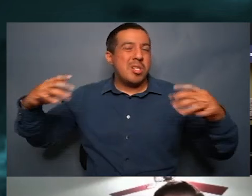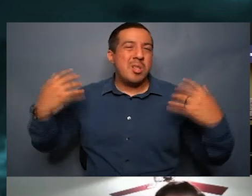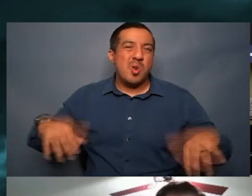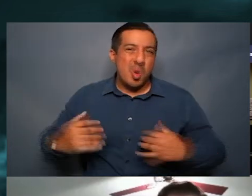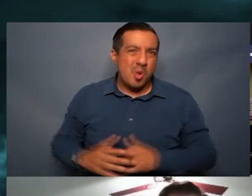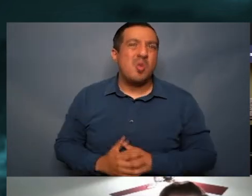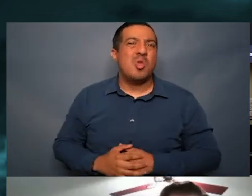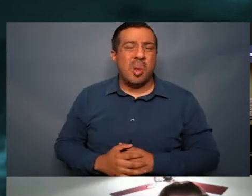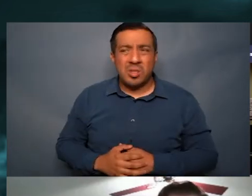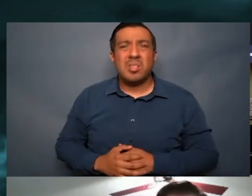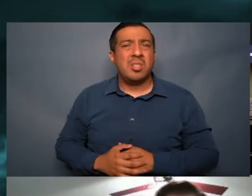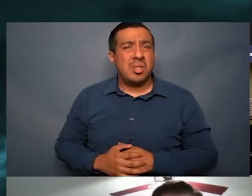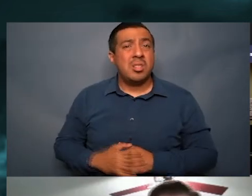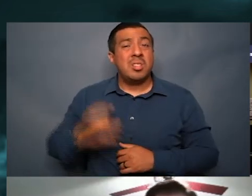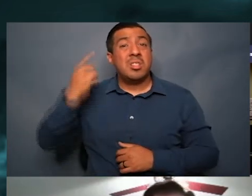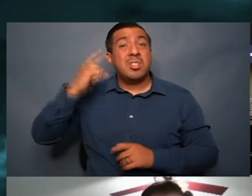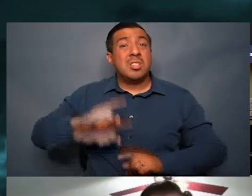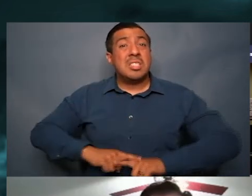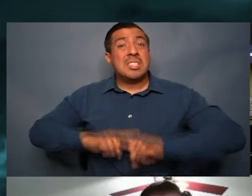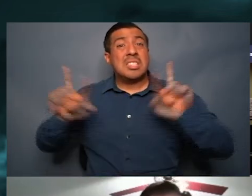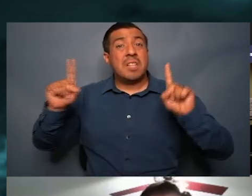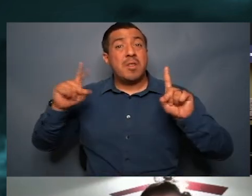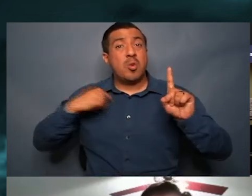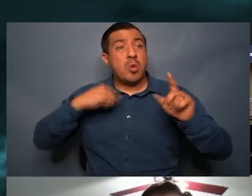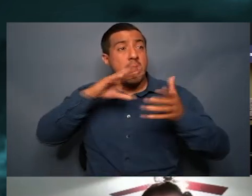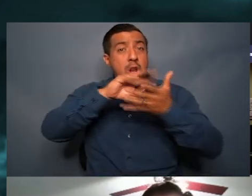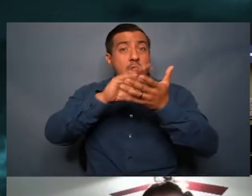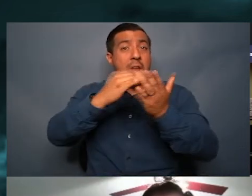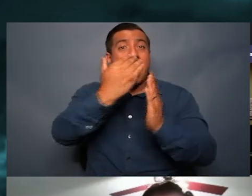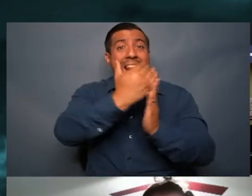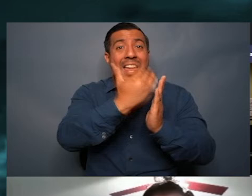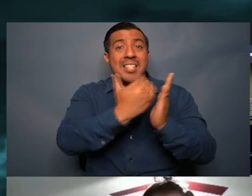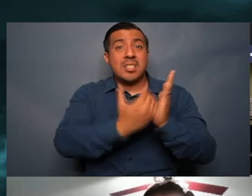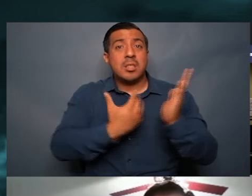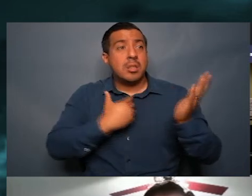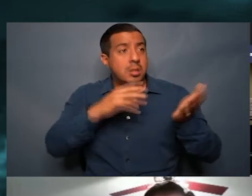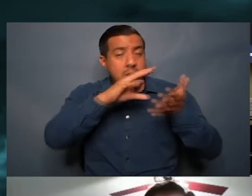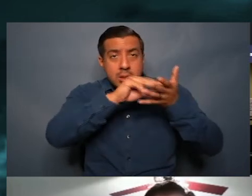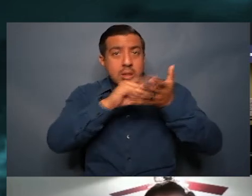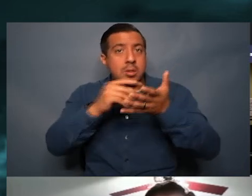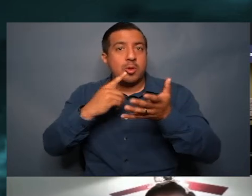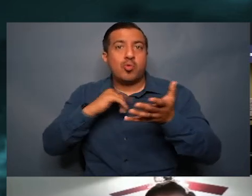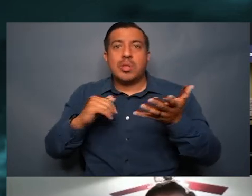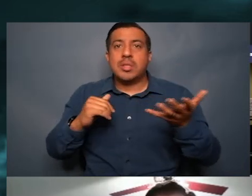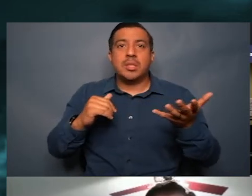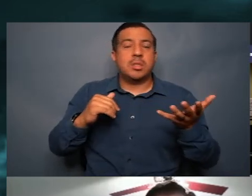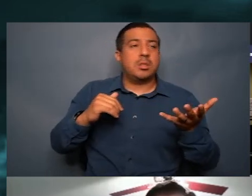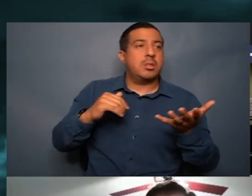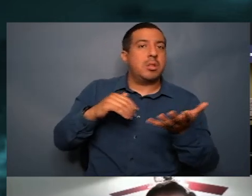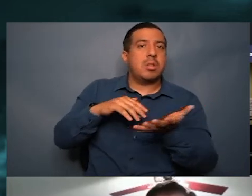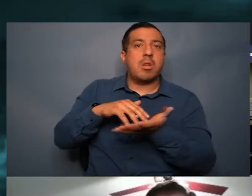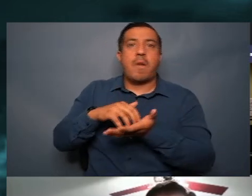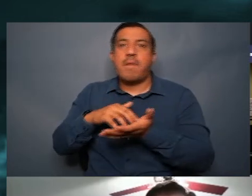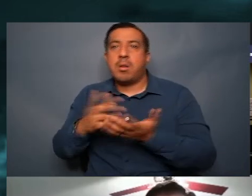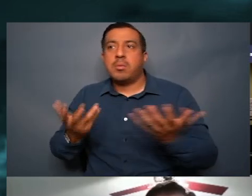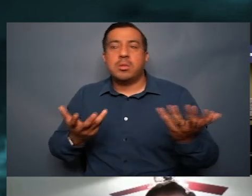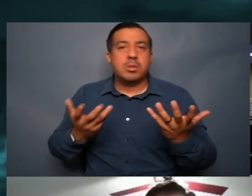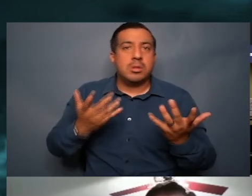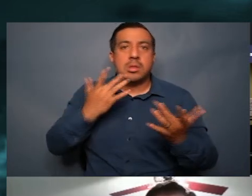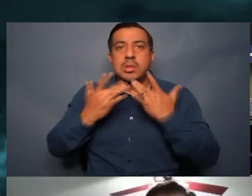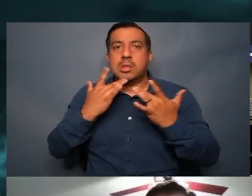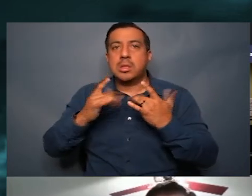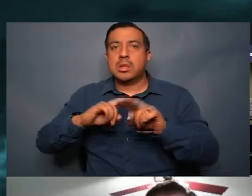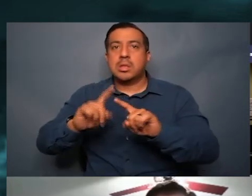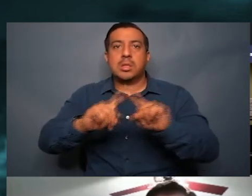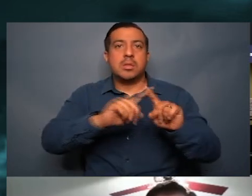the difference and the lessons that we learned is that we're vulnerable to a lot of different things. And I think everybody should take that to